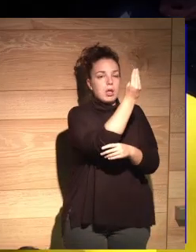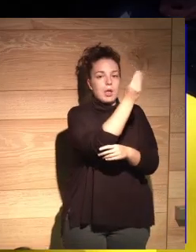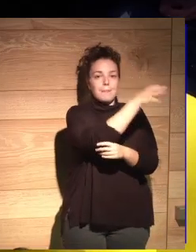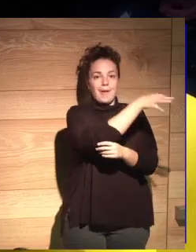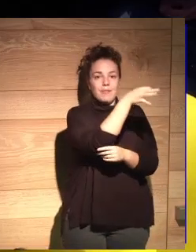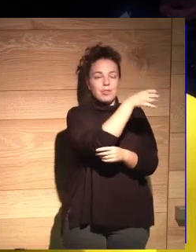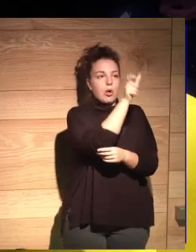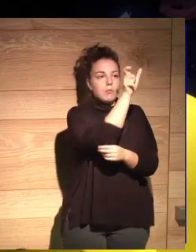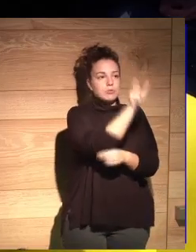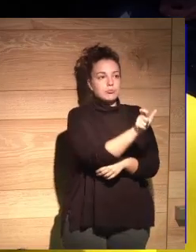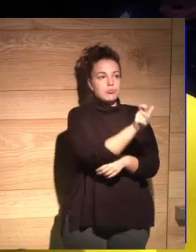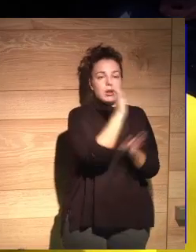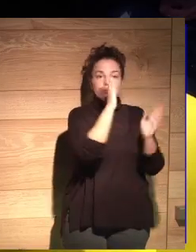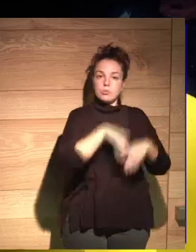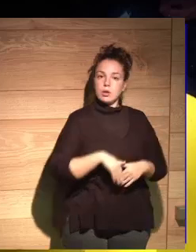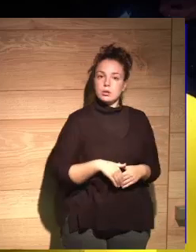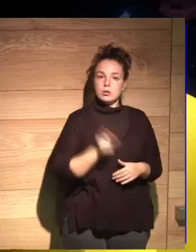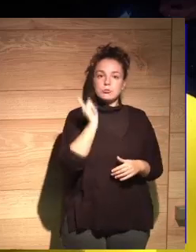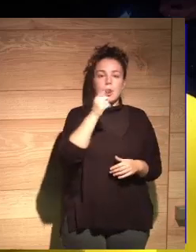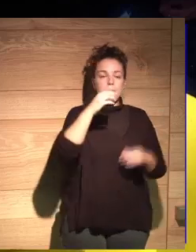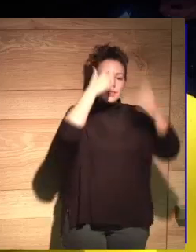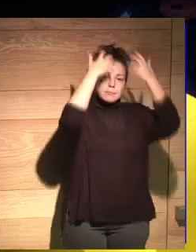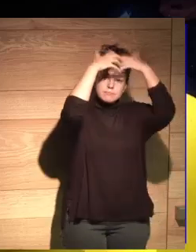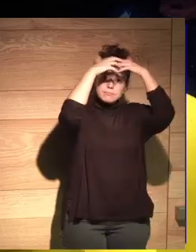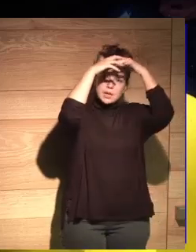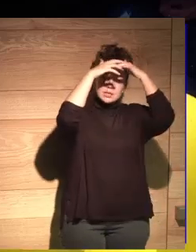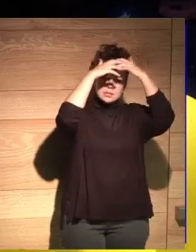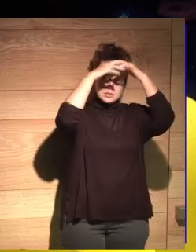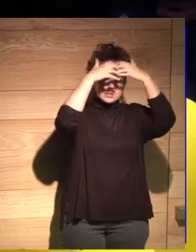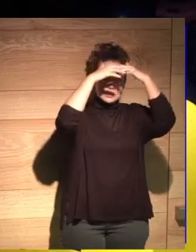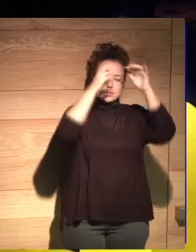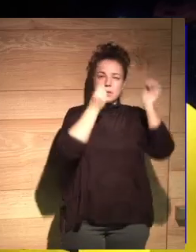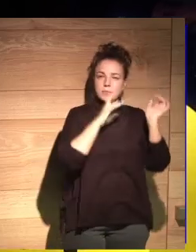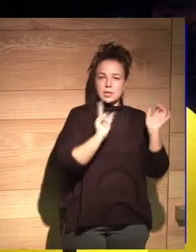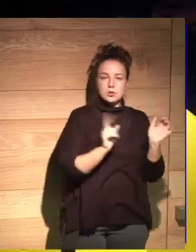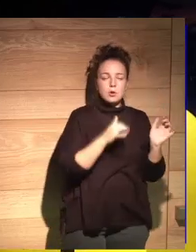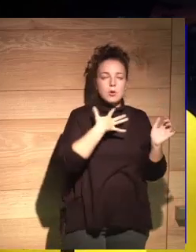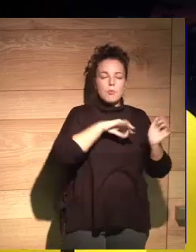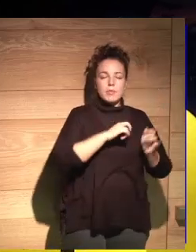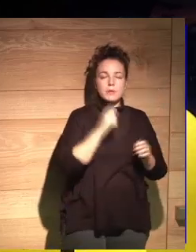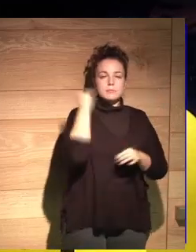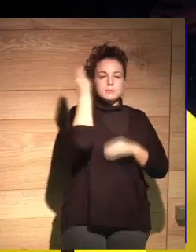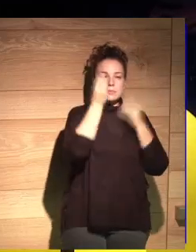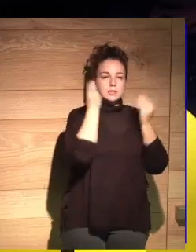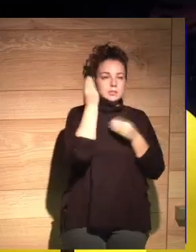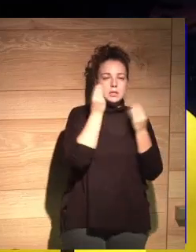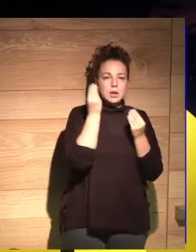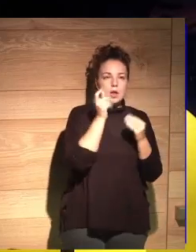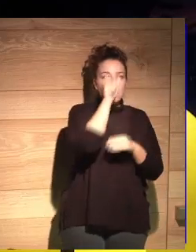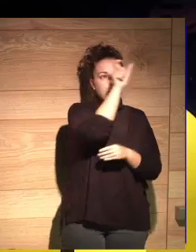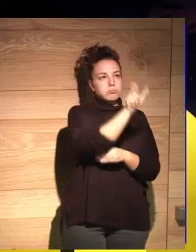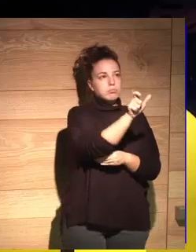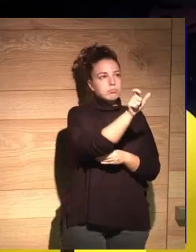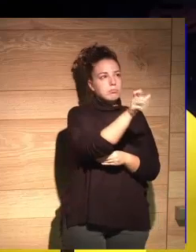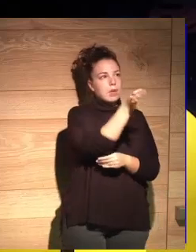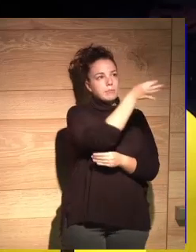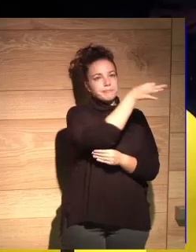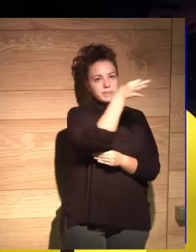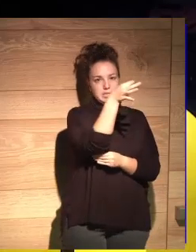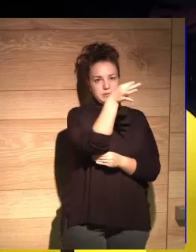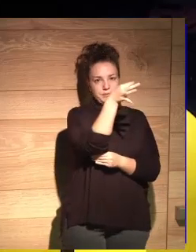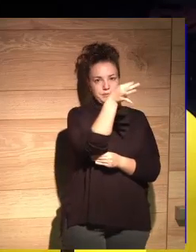no ideal model of a human being. We just have, just a sick brain may think that there is